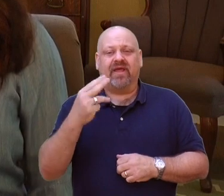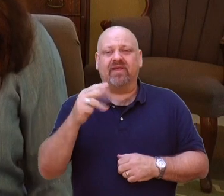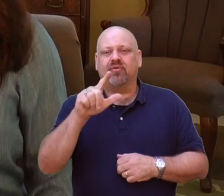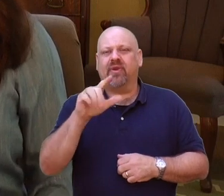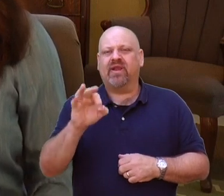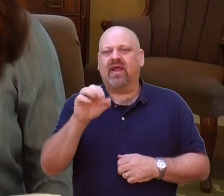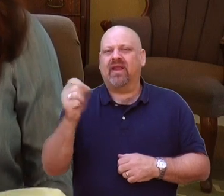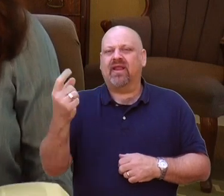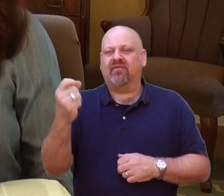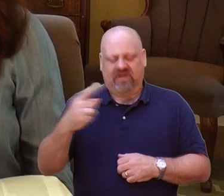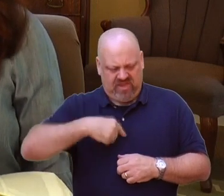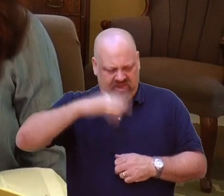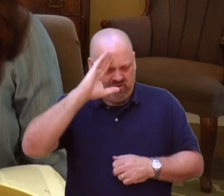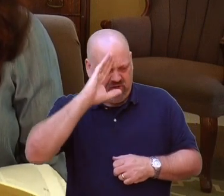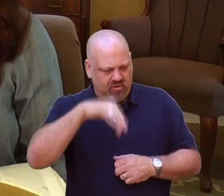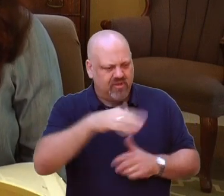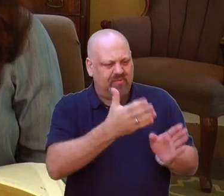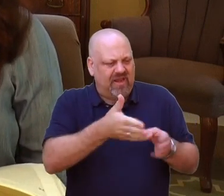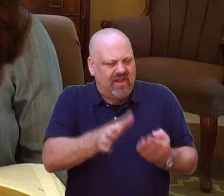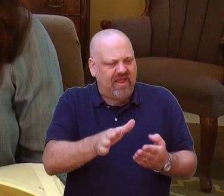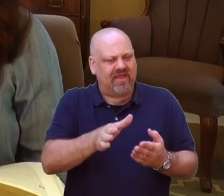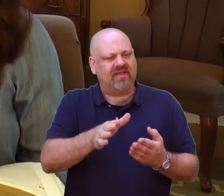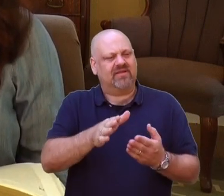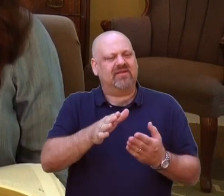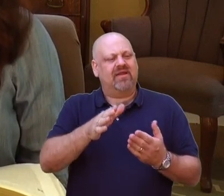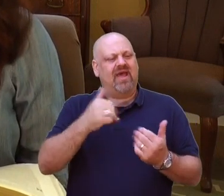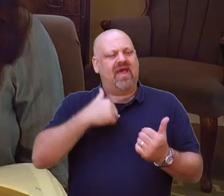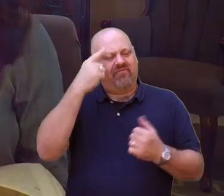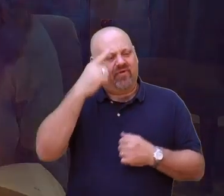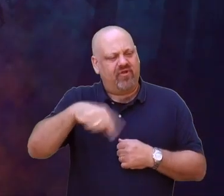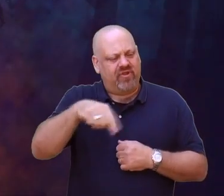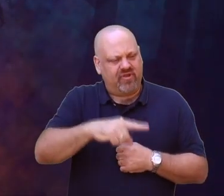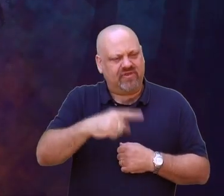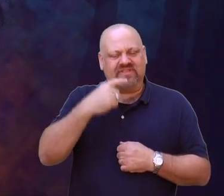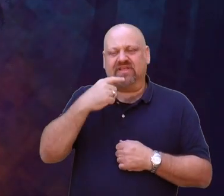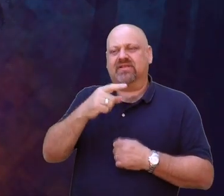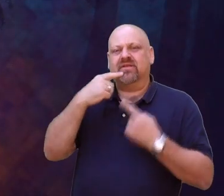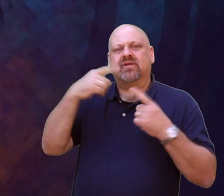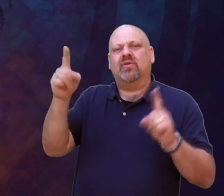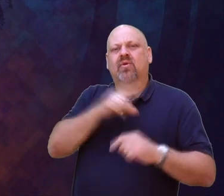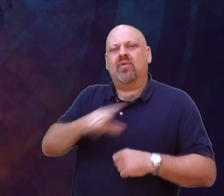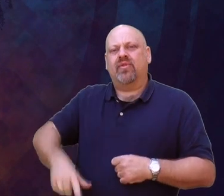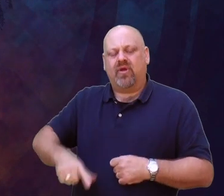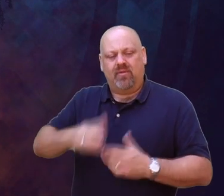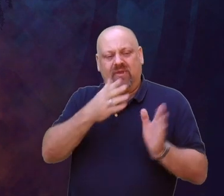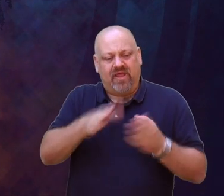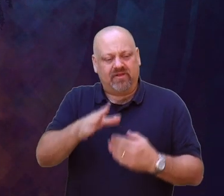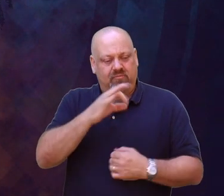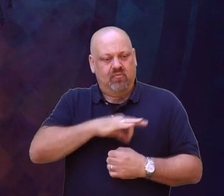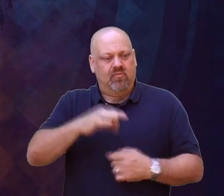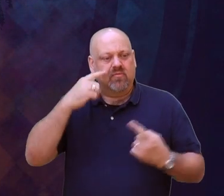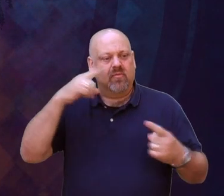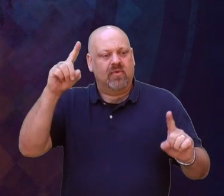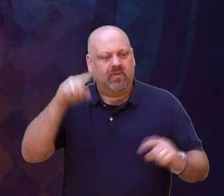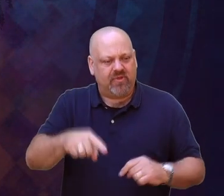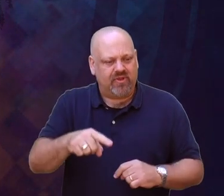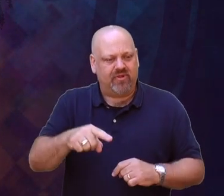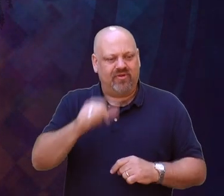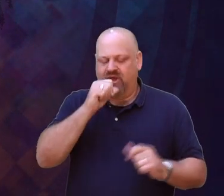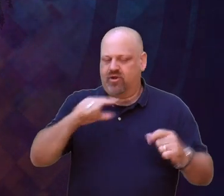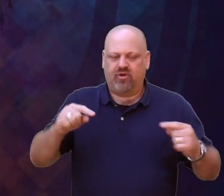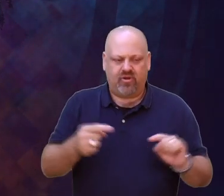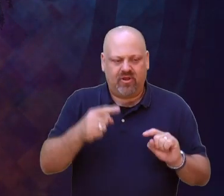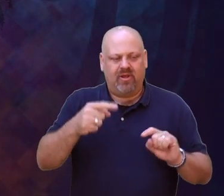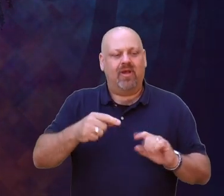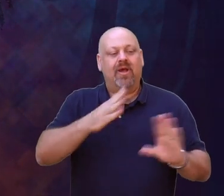to during this season. And it's found in Jeremiah 29:11, "For I know the plans I have for you, declares the Lord. Plans to